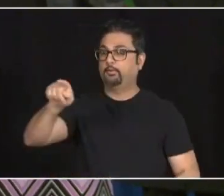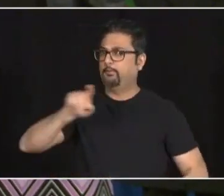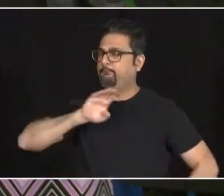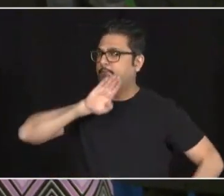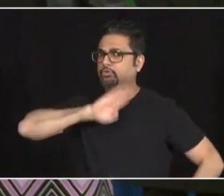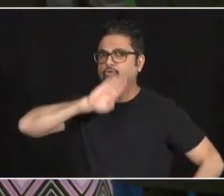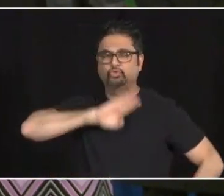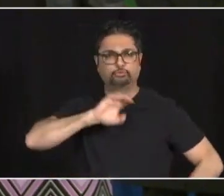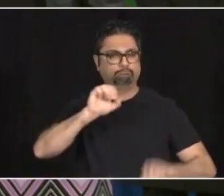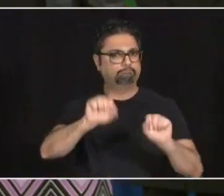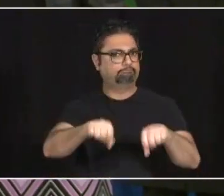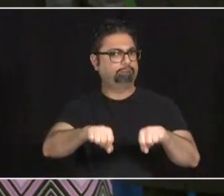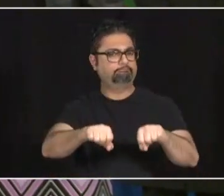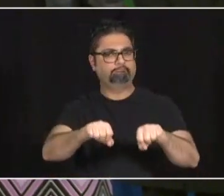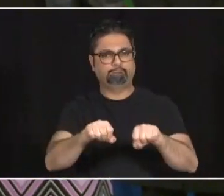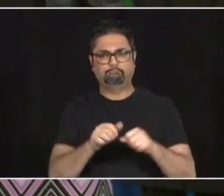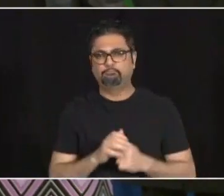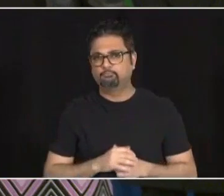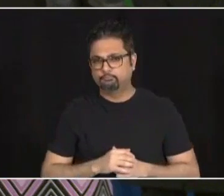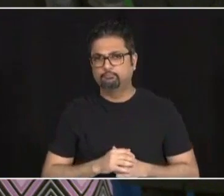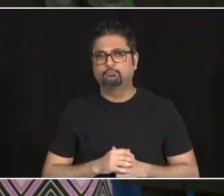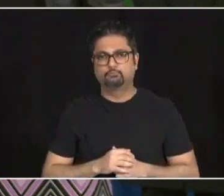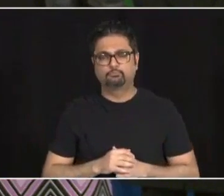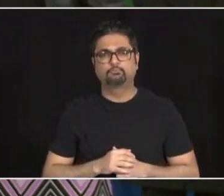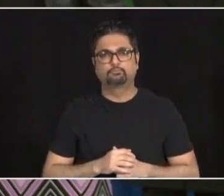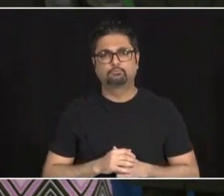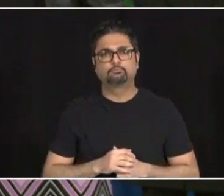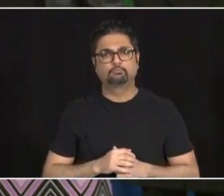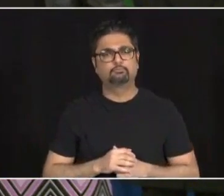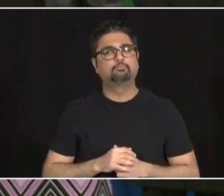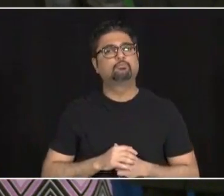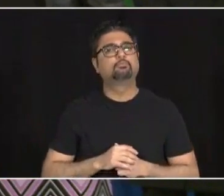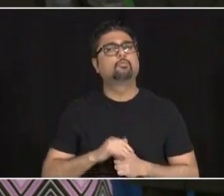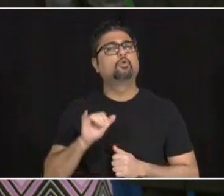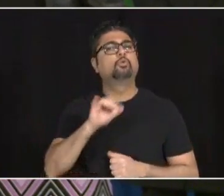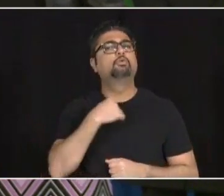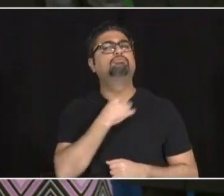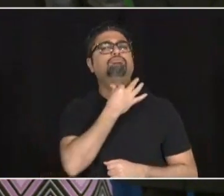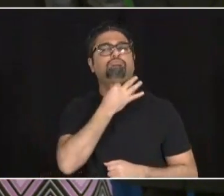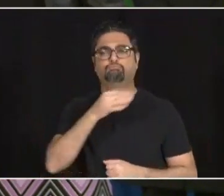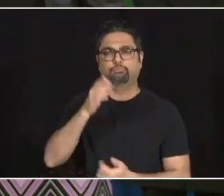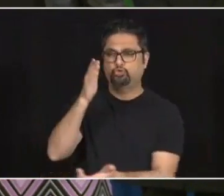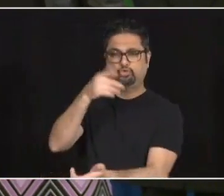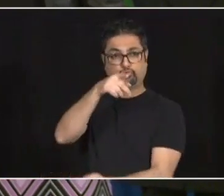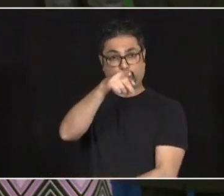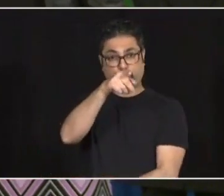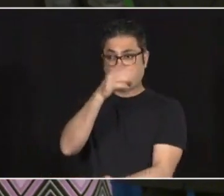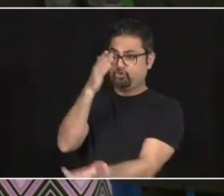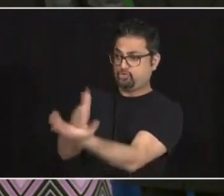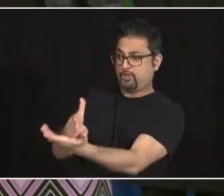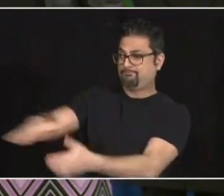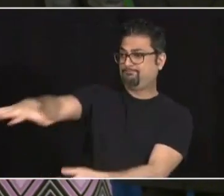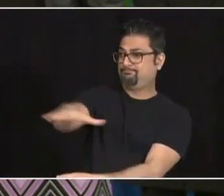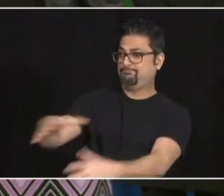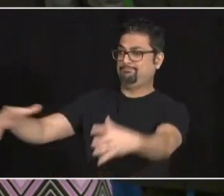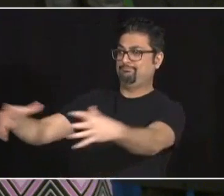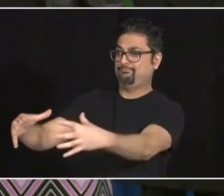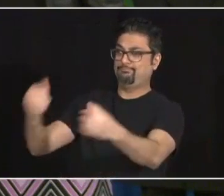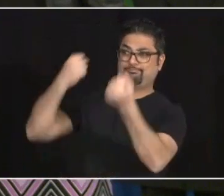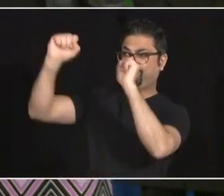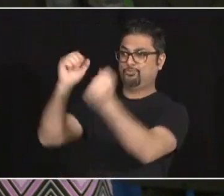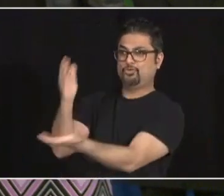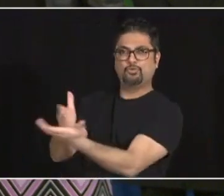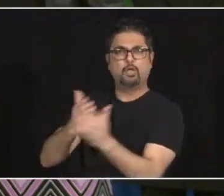guess a lot of people are probably wondering what can be done to stop something like this from happening. For example, I do see that there are police on